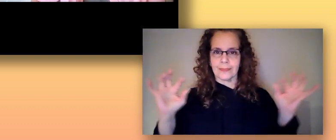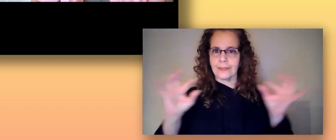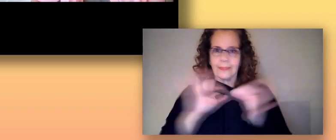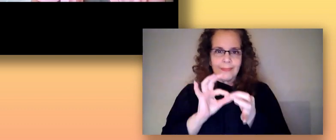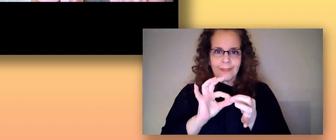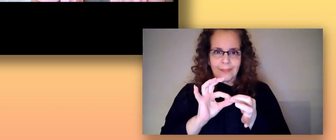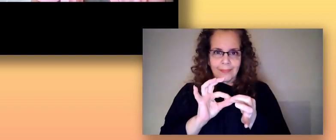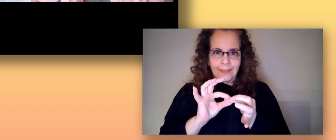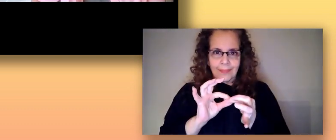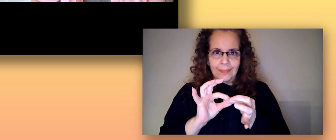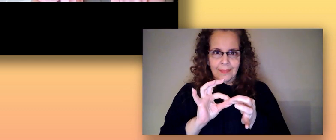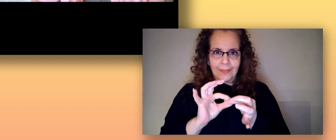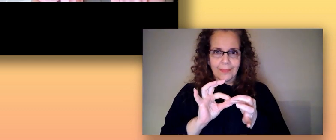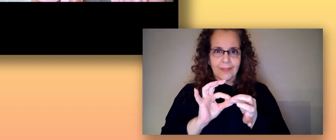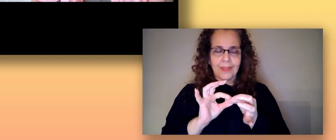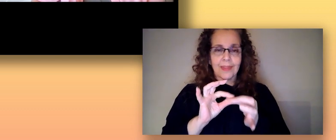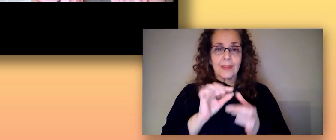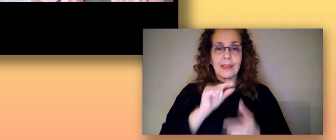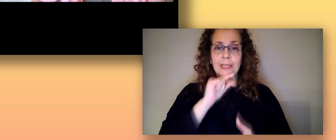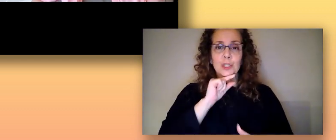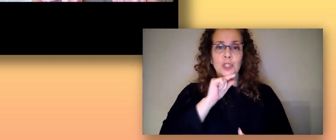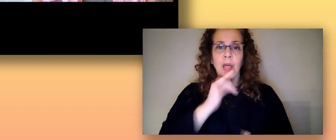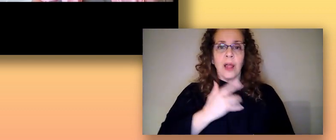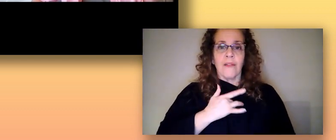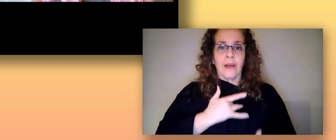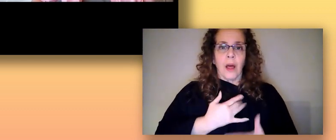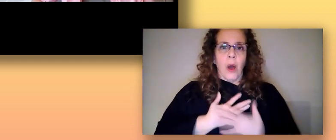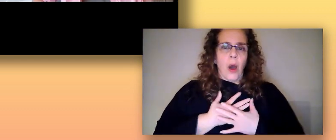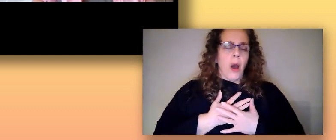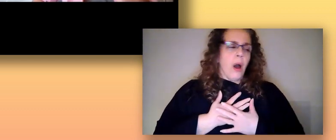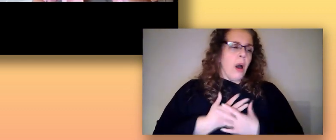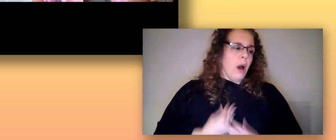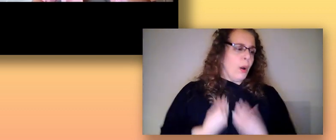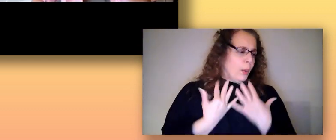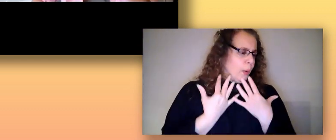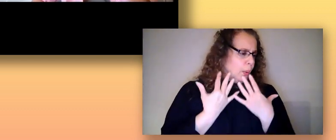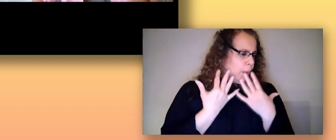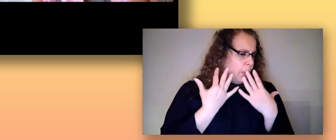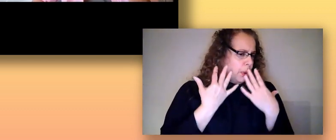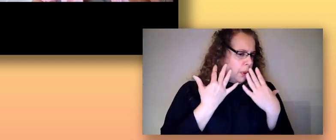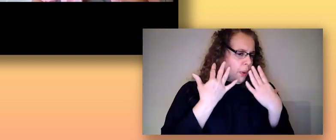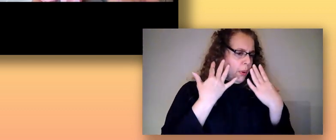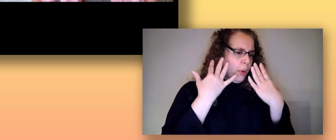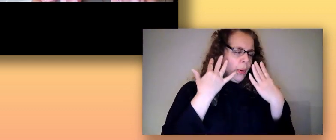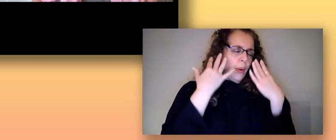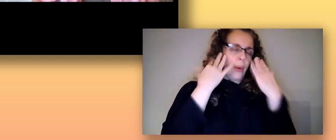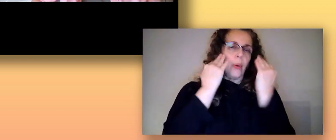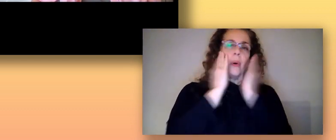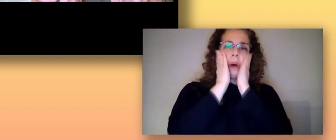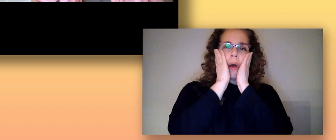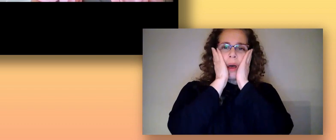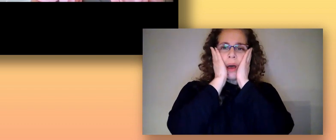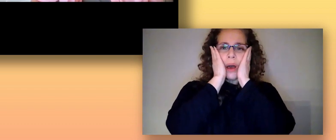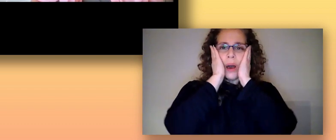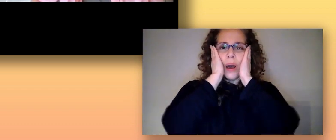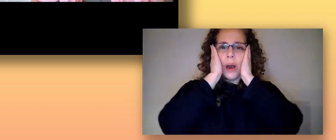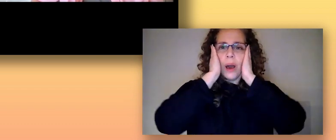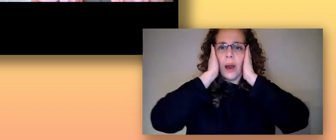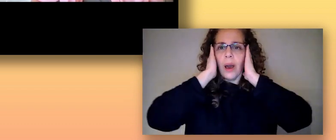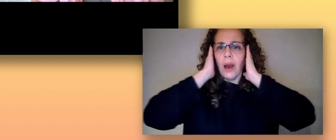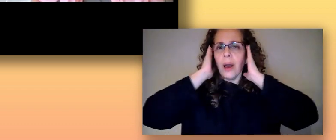undeniable. Gisela's feelings are so intense. She has been struck by the thunderbolt.